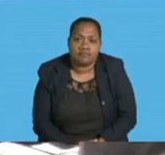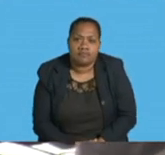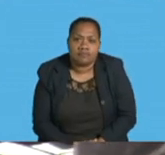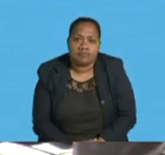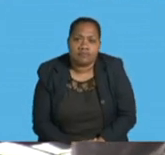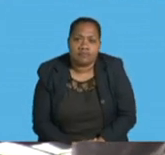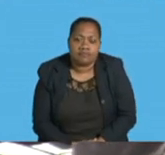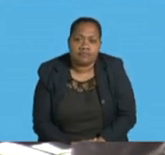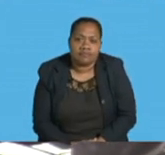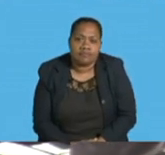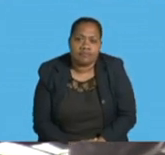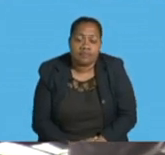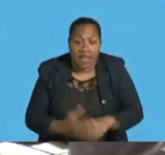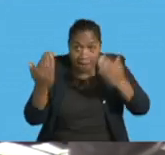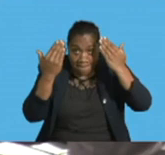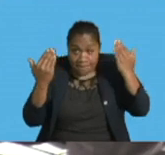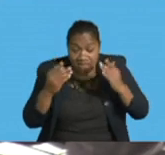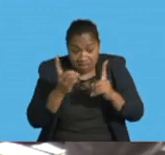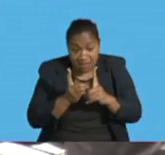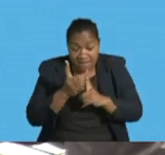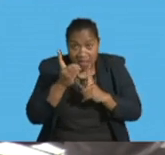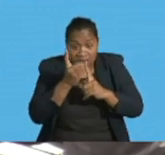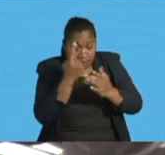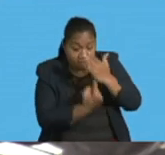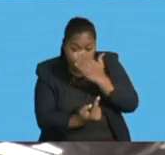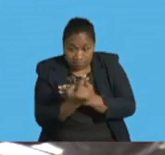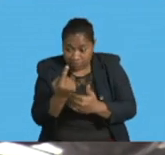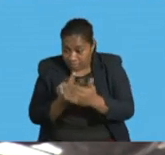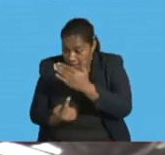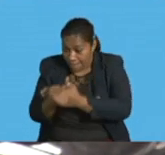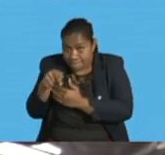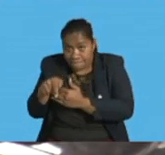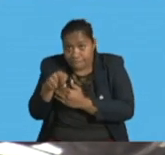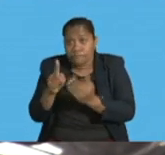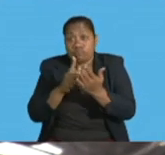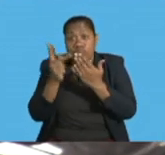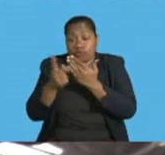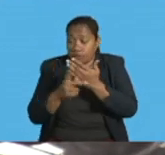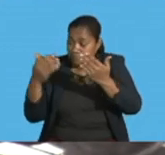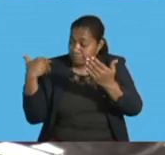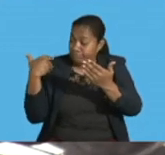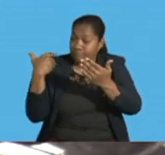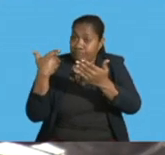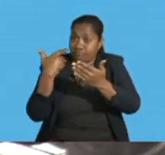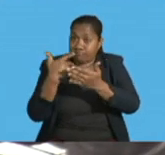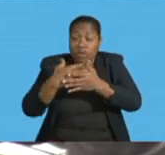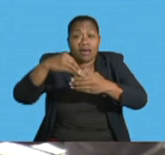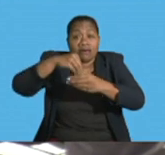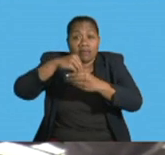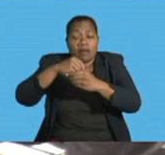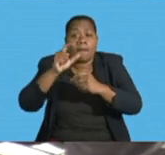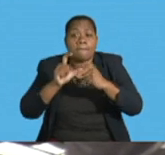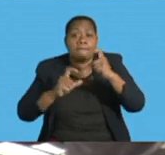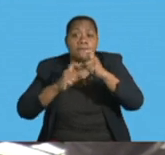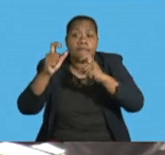Honorable Speaker said, the developments that have taken place through this project over the years include, firstly, capacity building